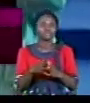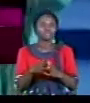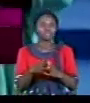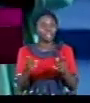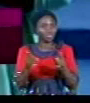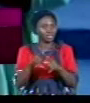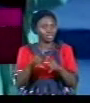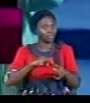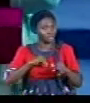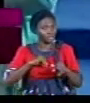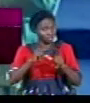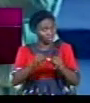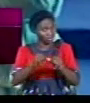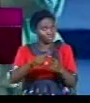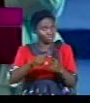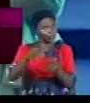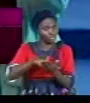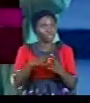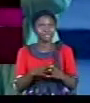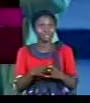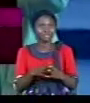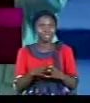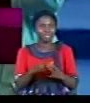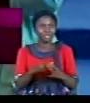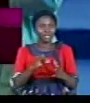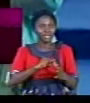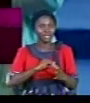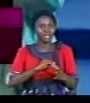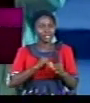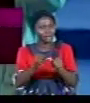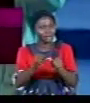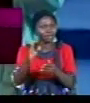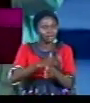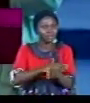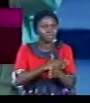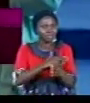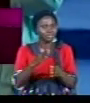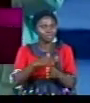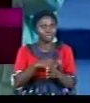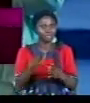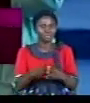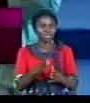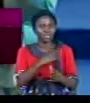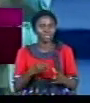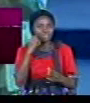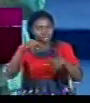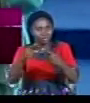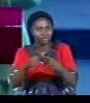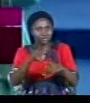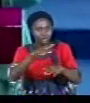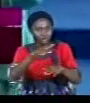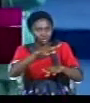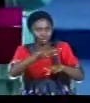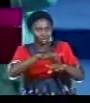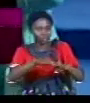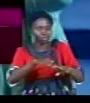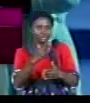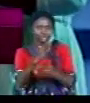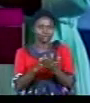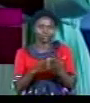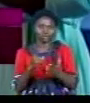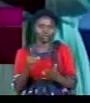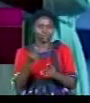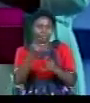I was just busy singing. She now ran and went to call somebody. They now went to the welfare. She walked down